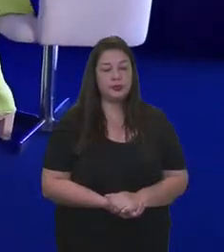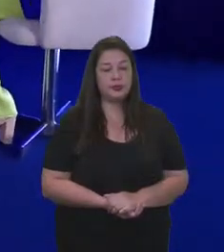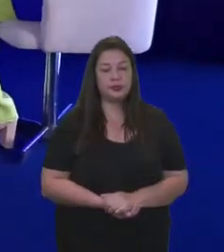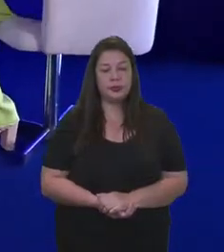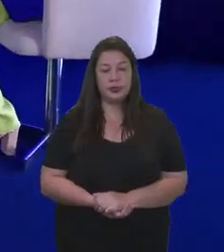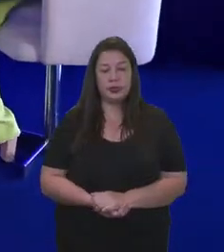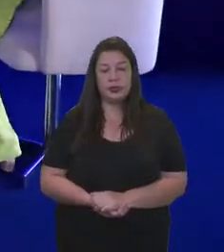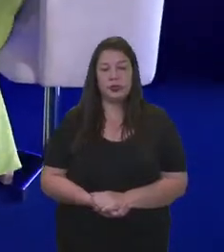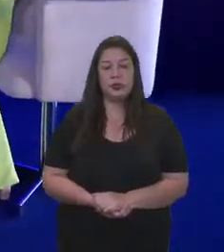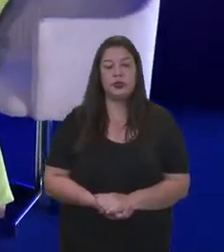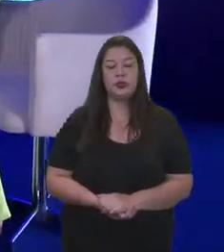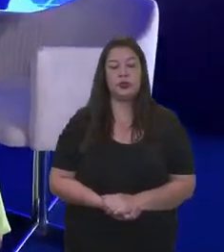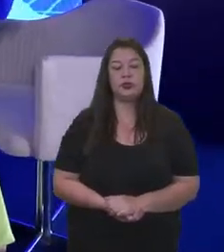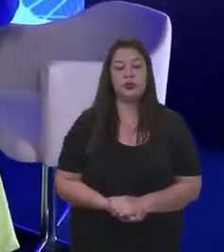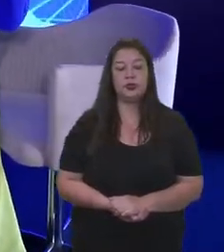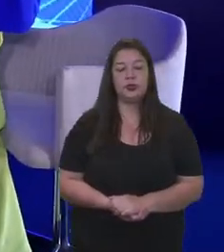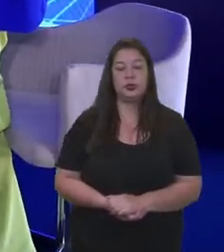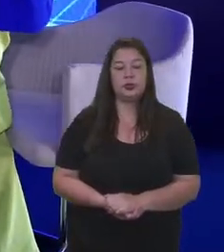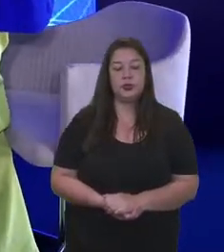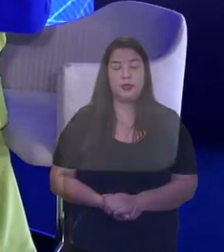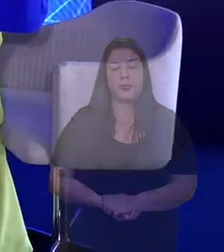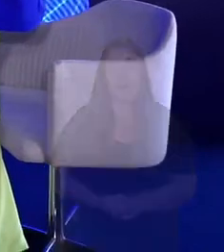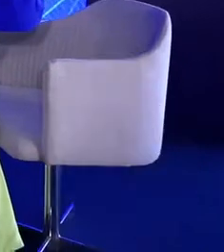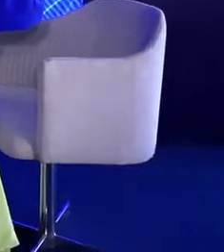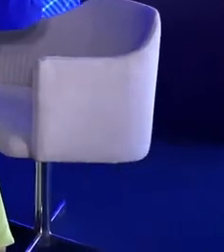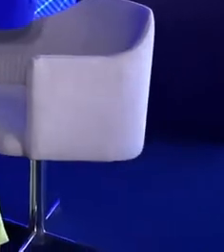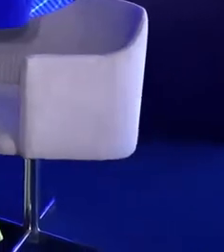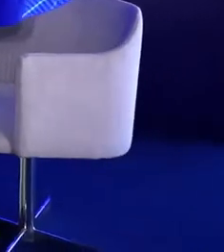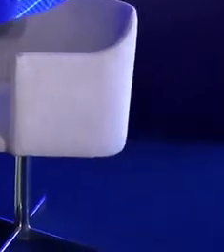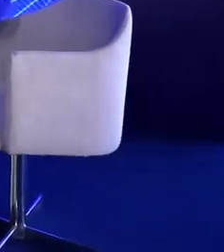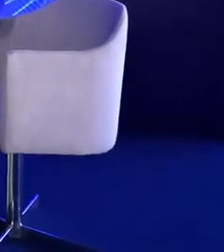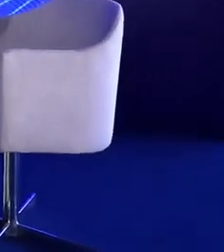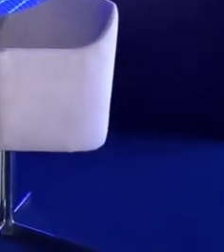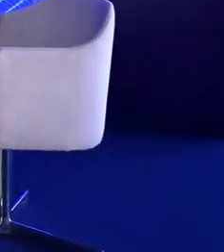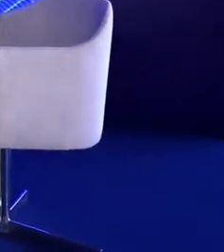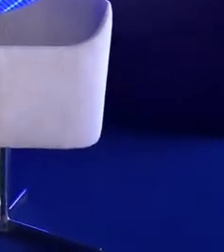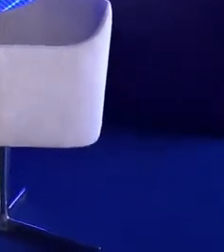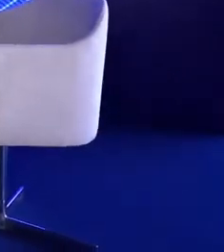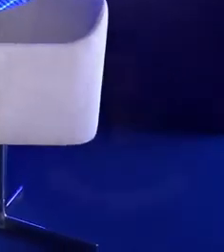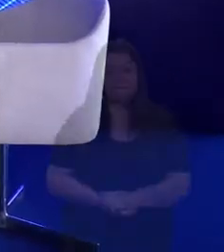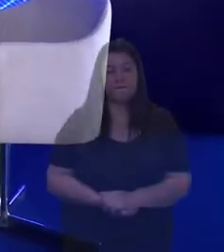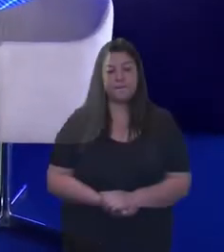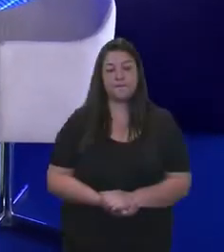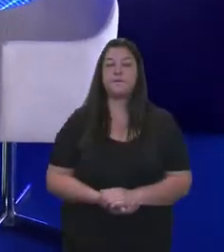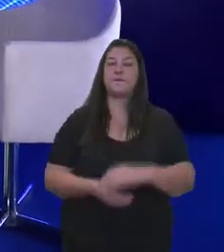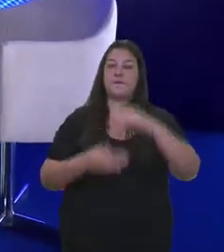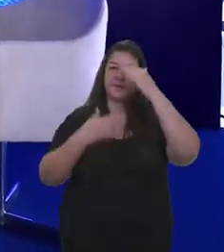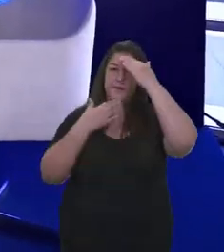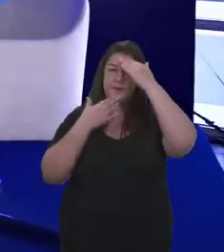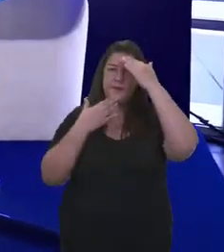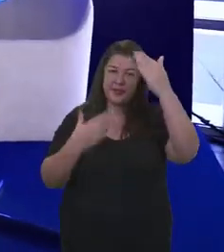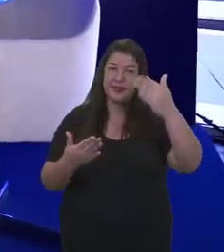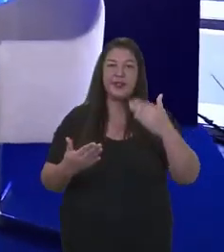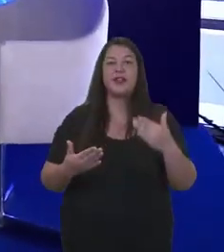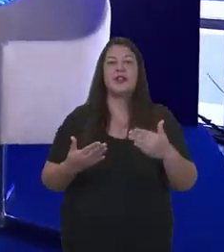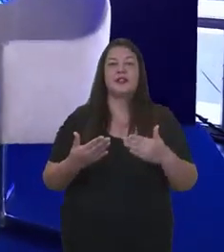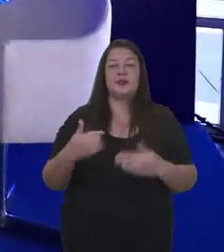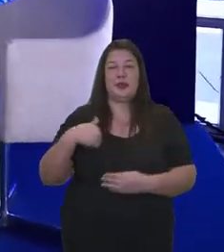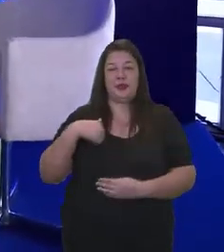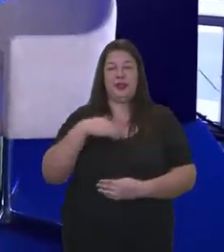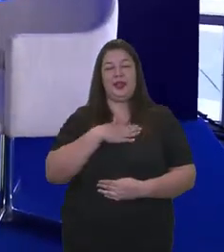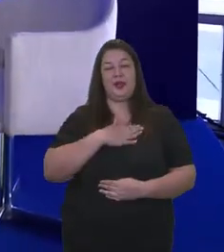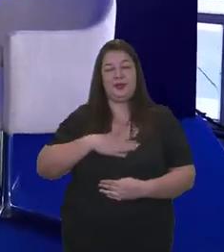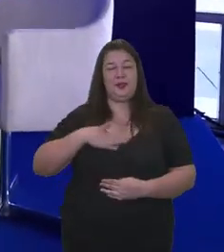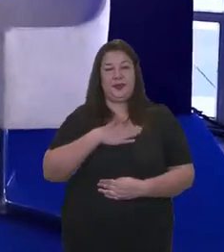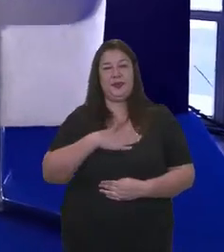Gente. Agradeço. Eu, realmente, para mim é um